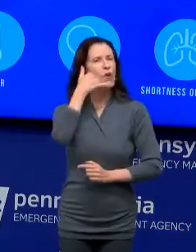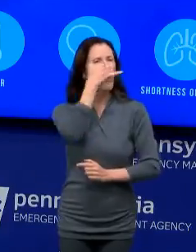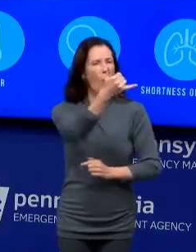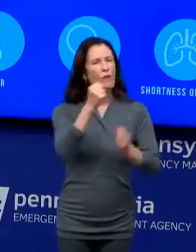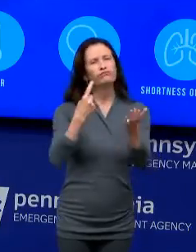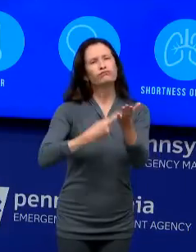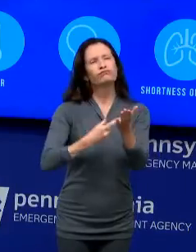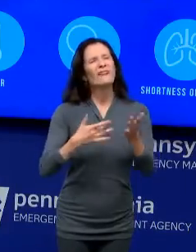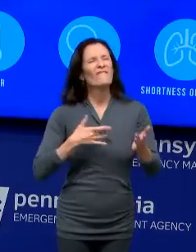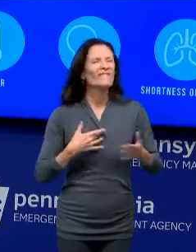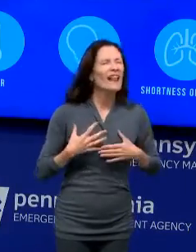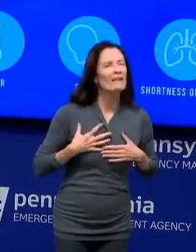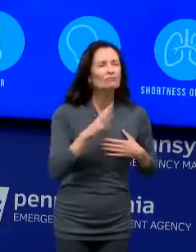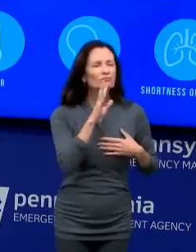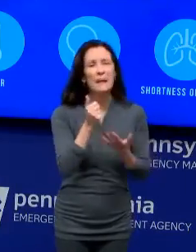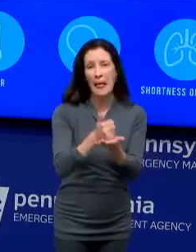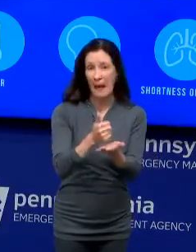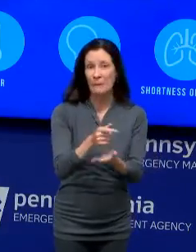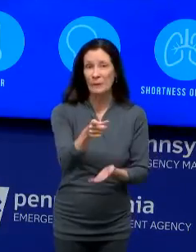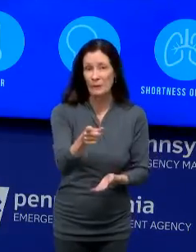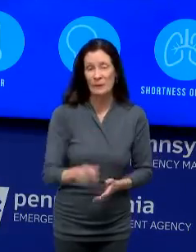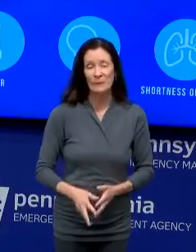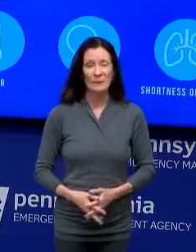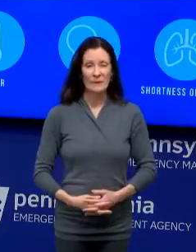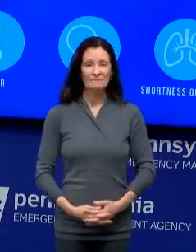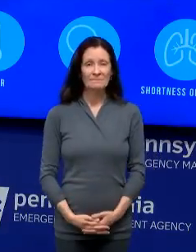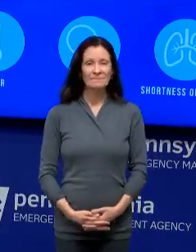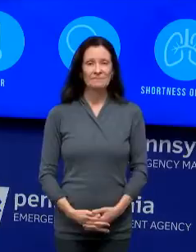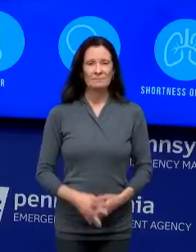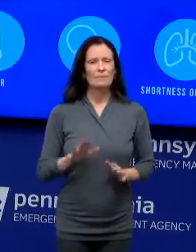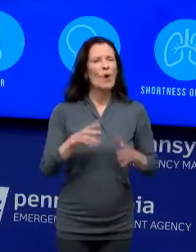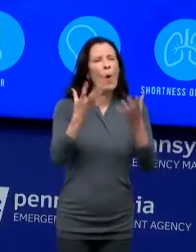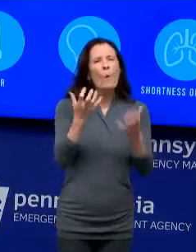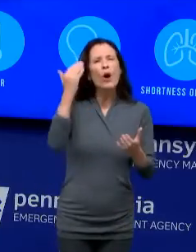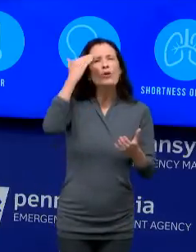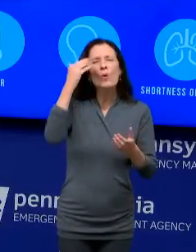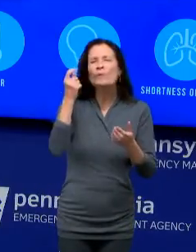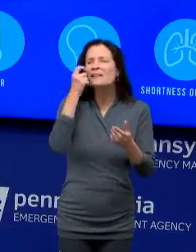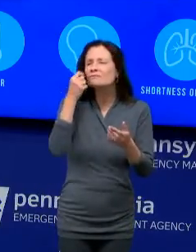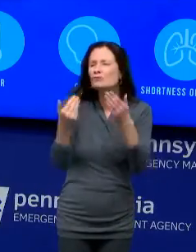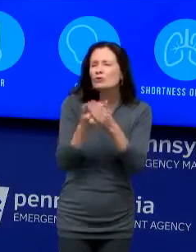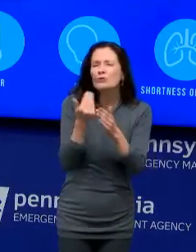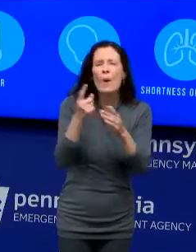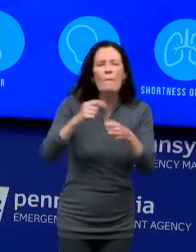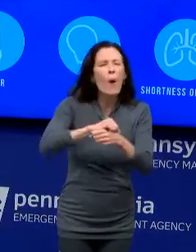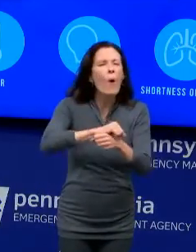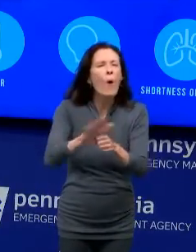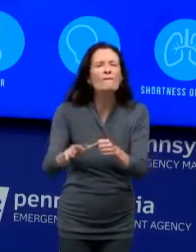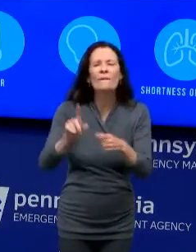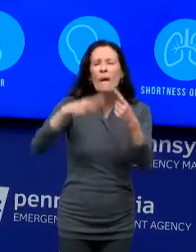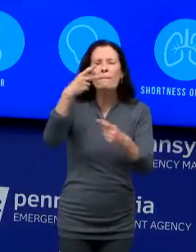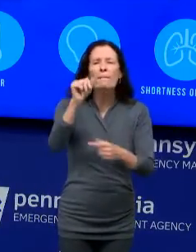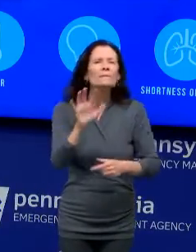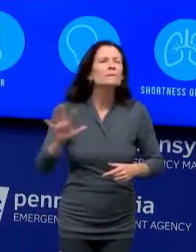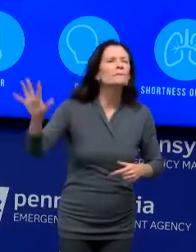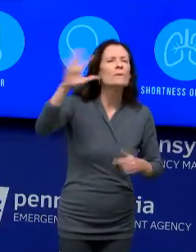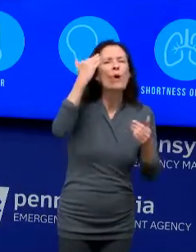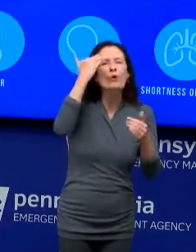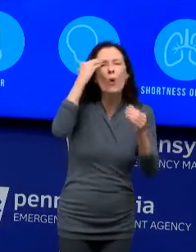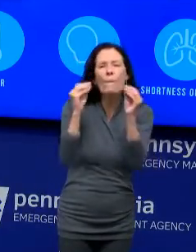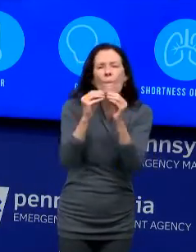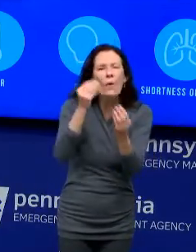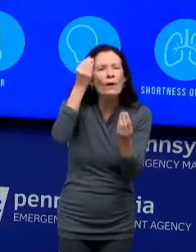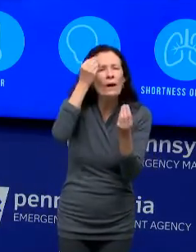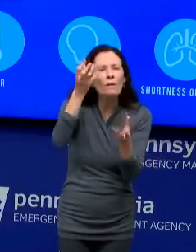1-855-284-2494. For the most reliable information related to Pennsylvania's response, please visit our website